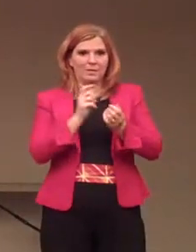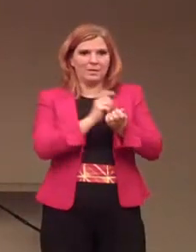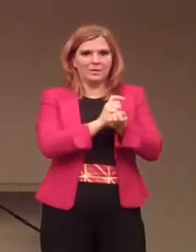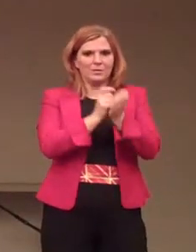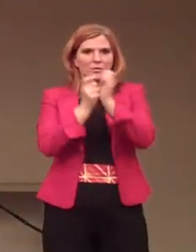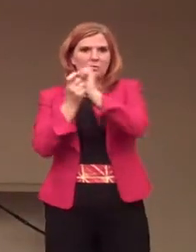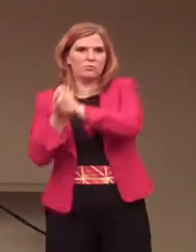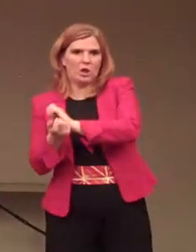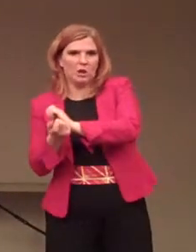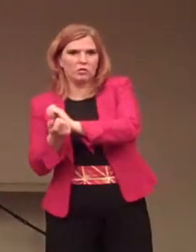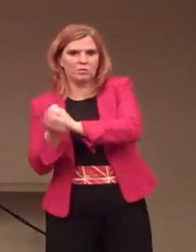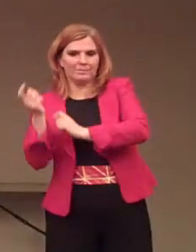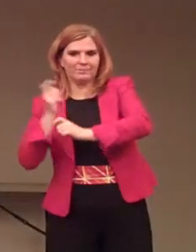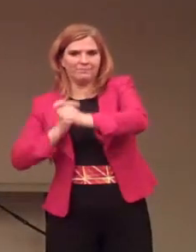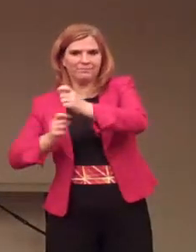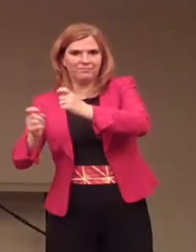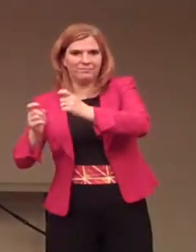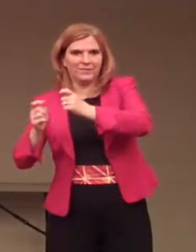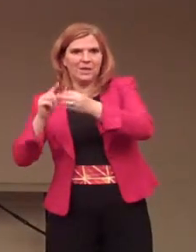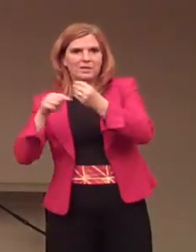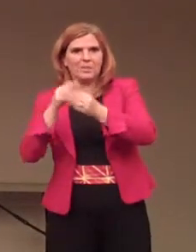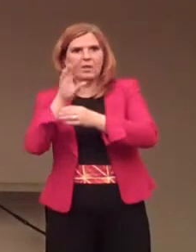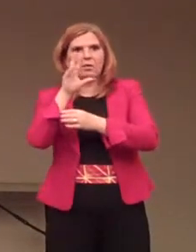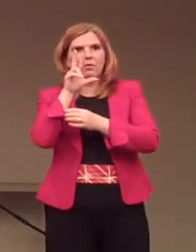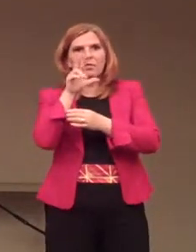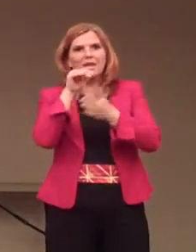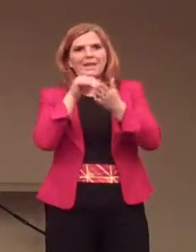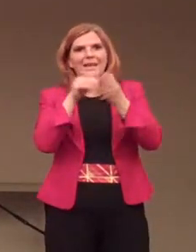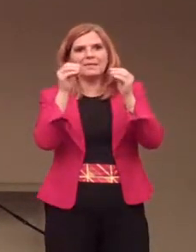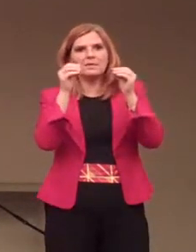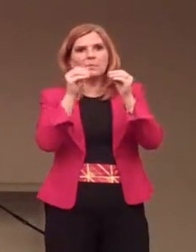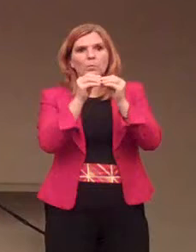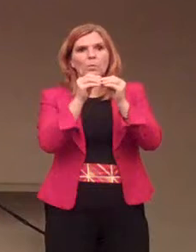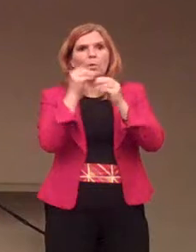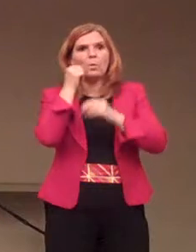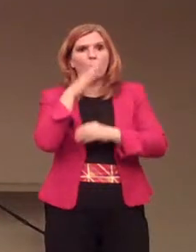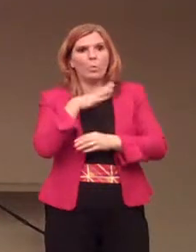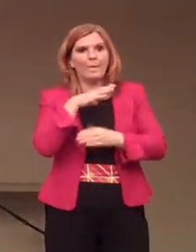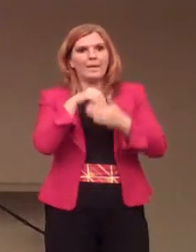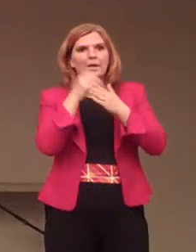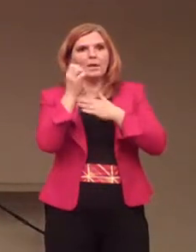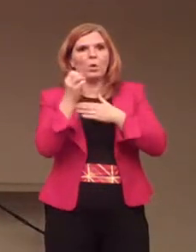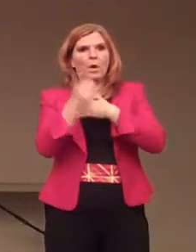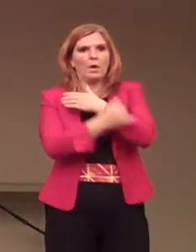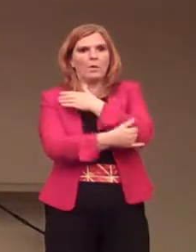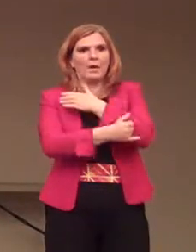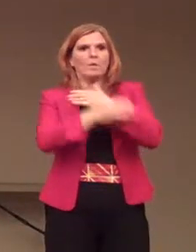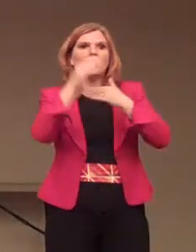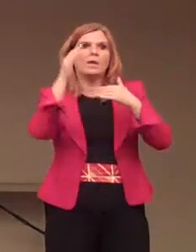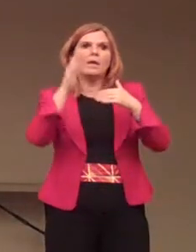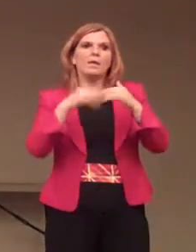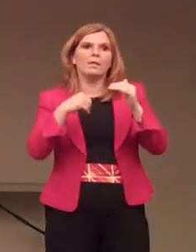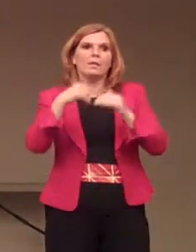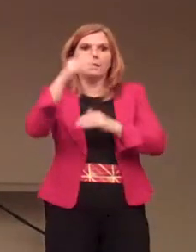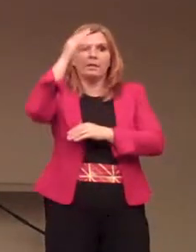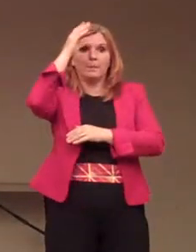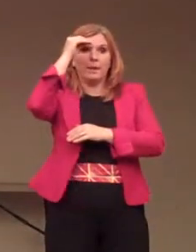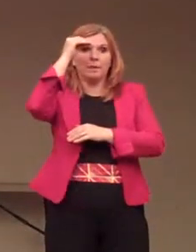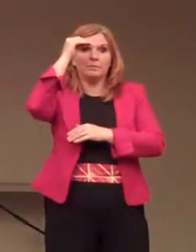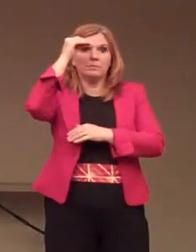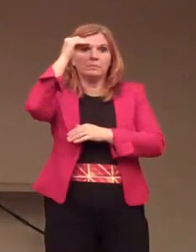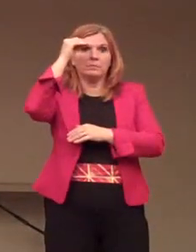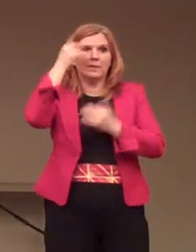reverse. There are about 3,000 more women in Ohio County than there are